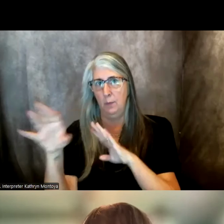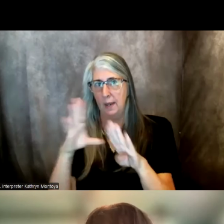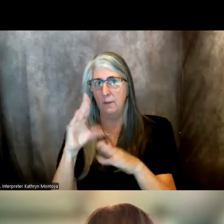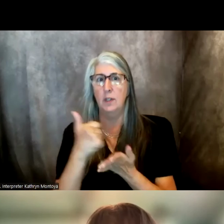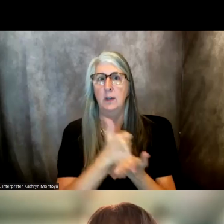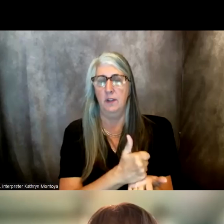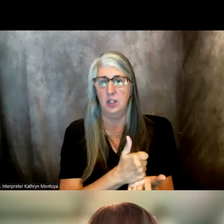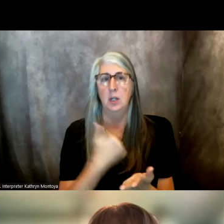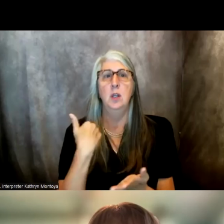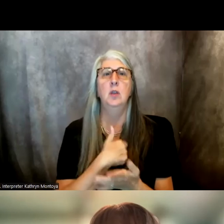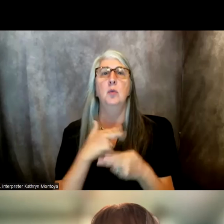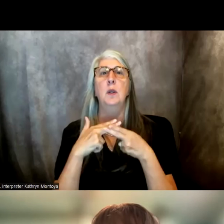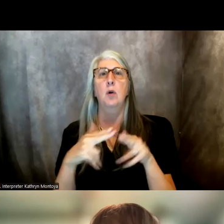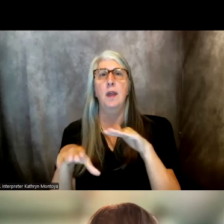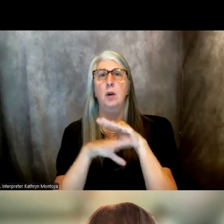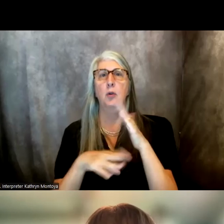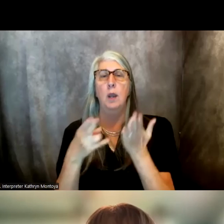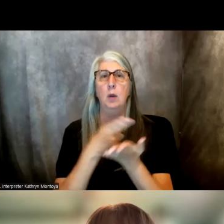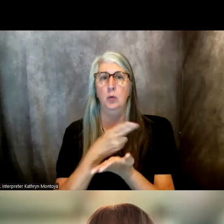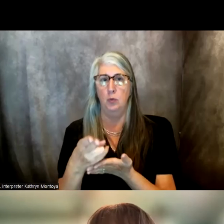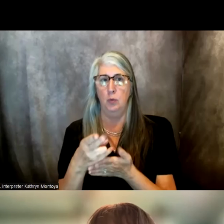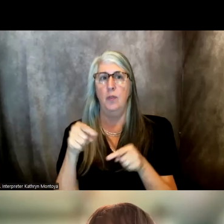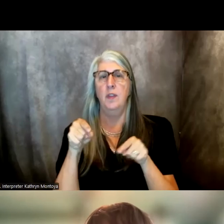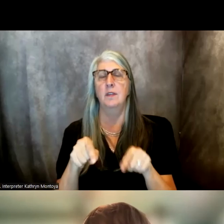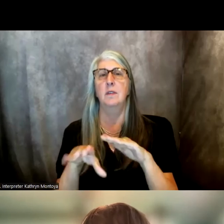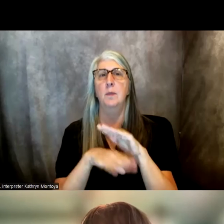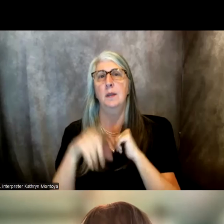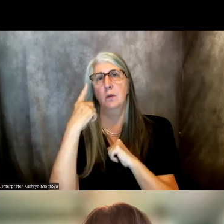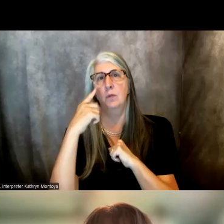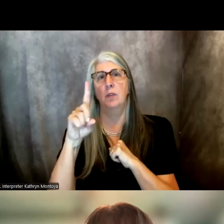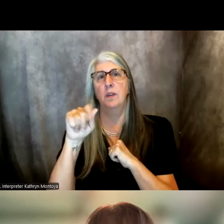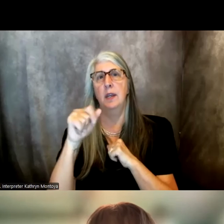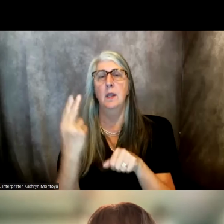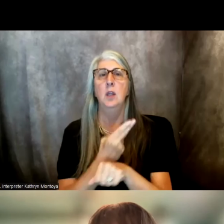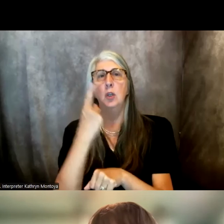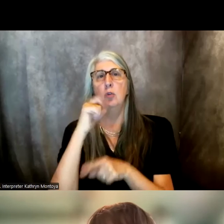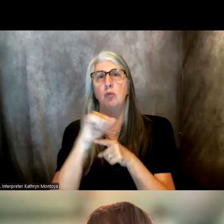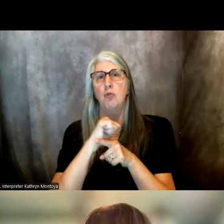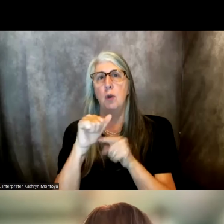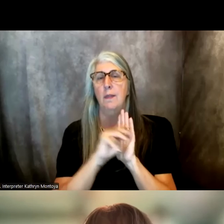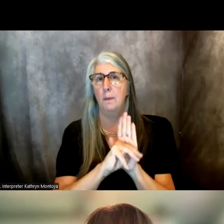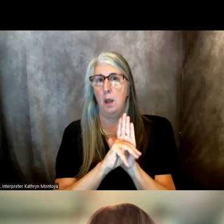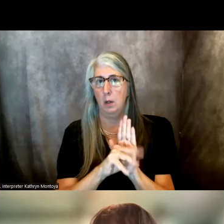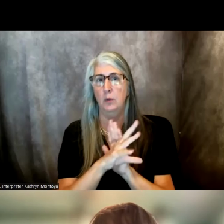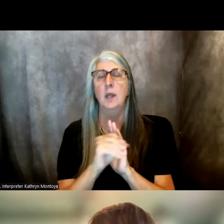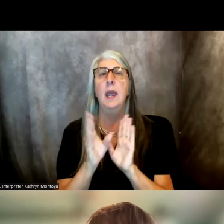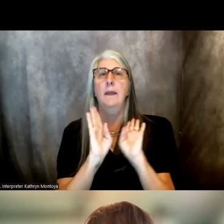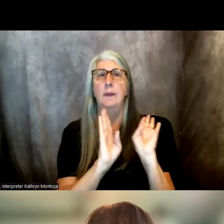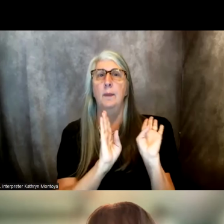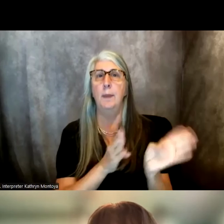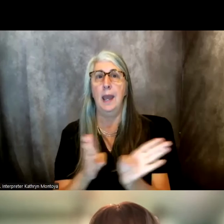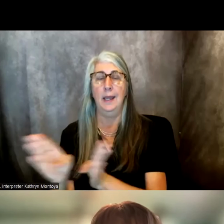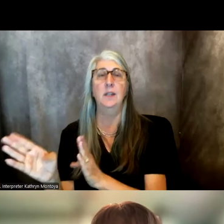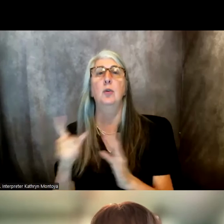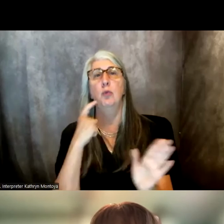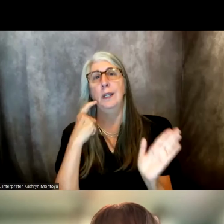what we call our ground truth. This is the basis for the data that's used to train our models and the pattern recognition that our